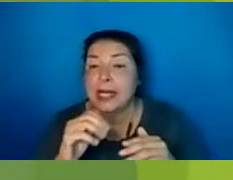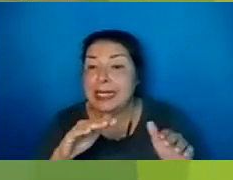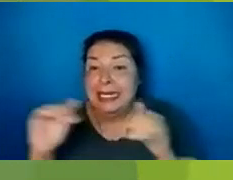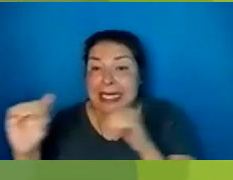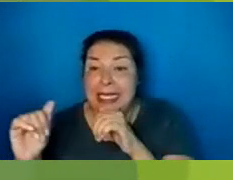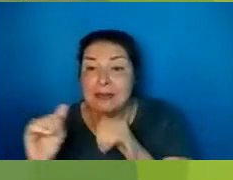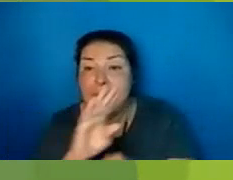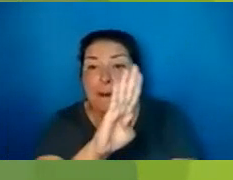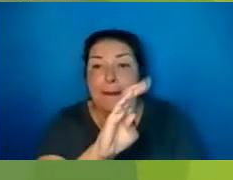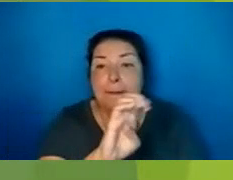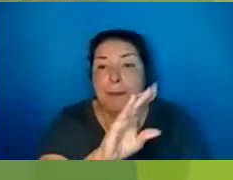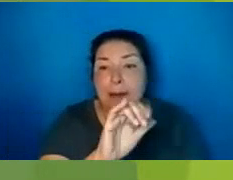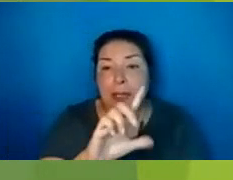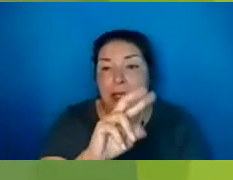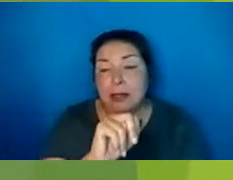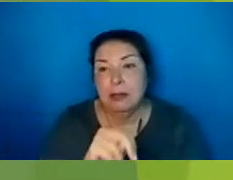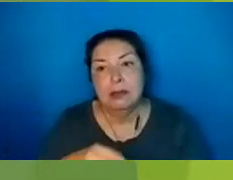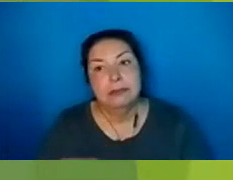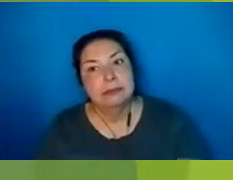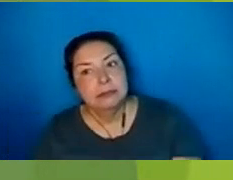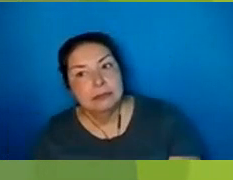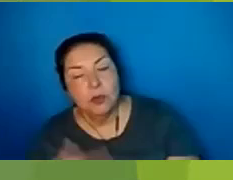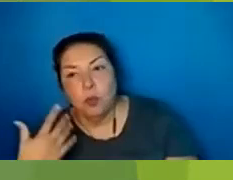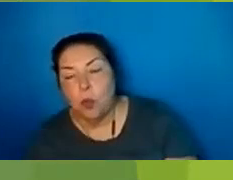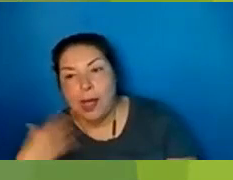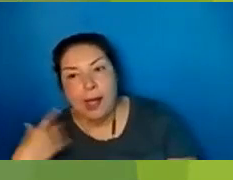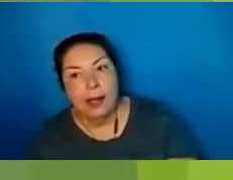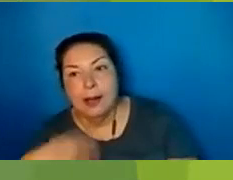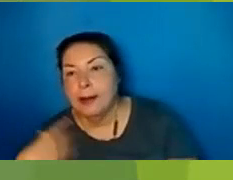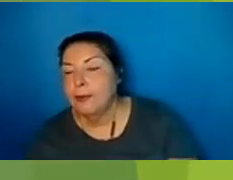like, boy, fairly heavy